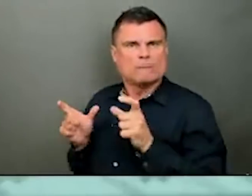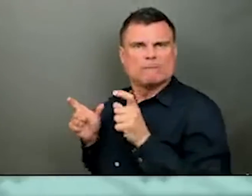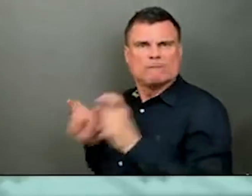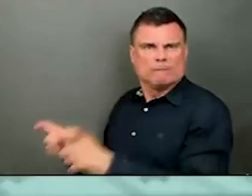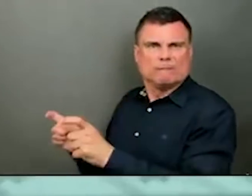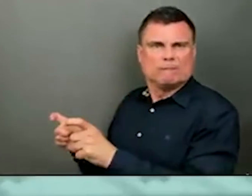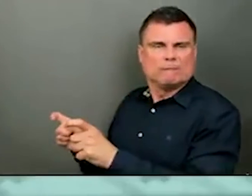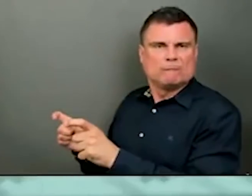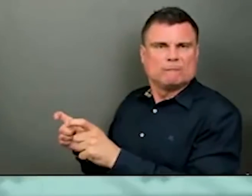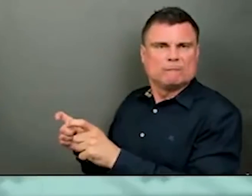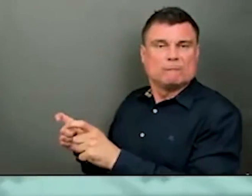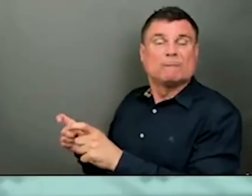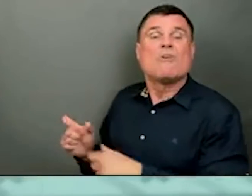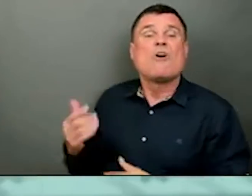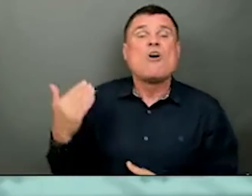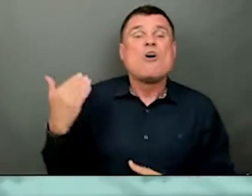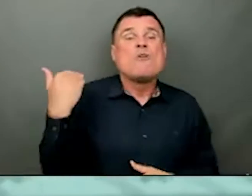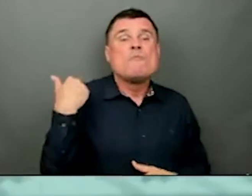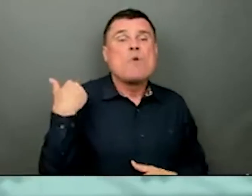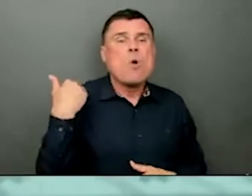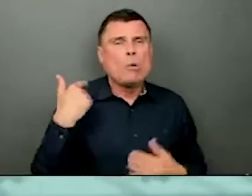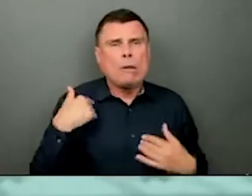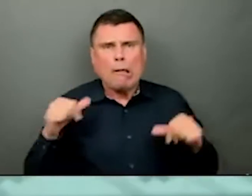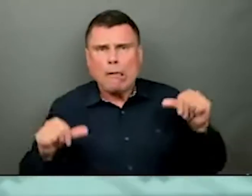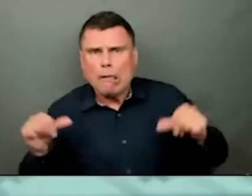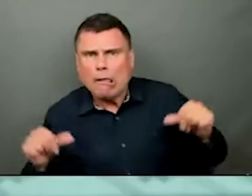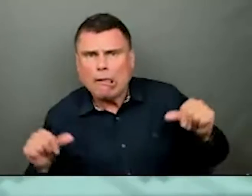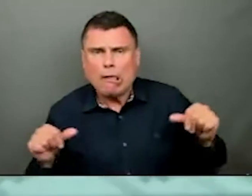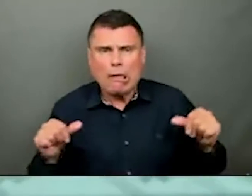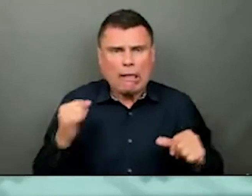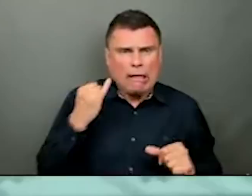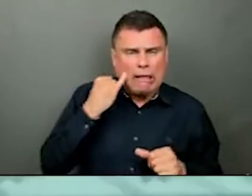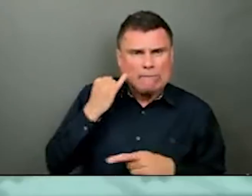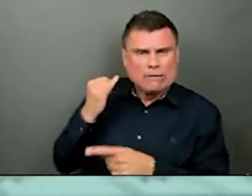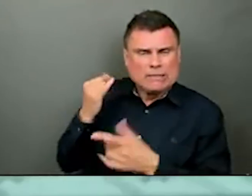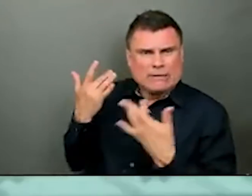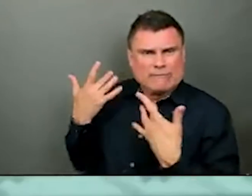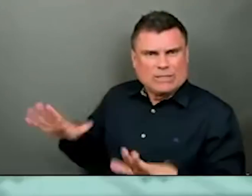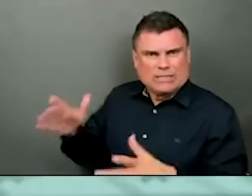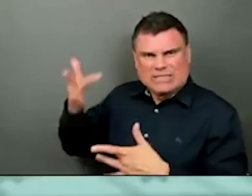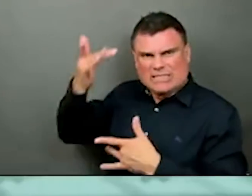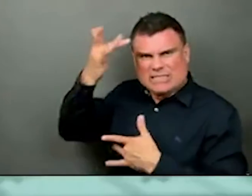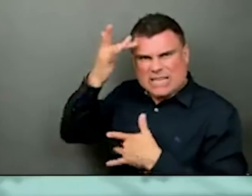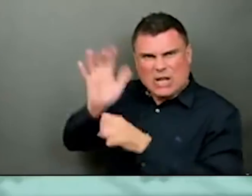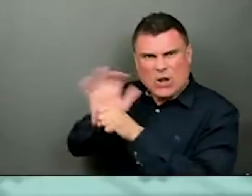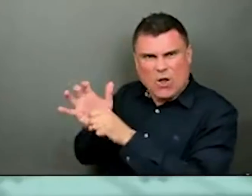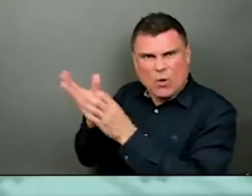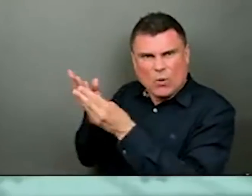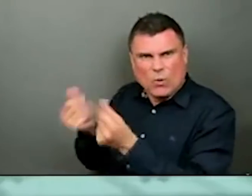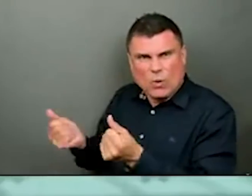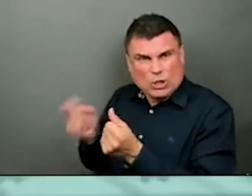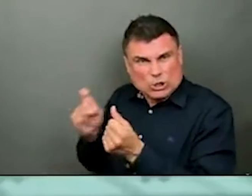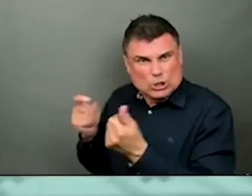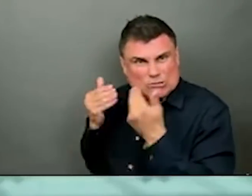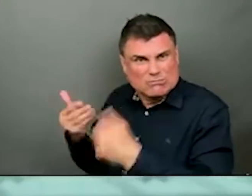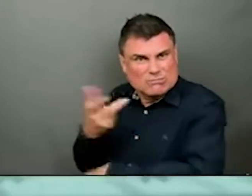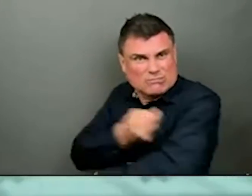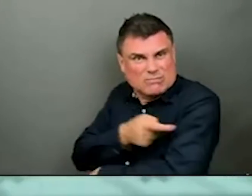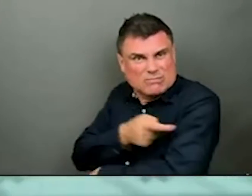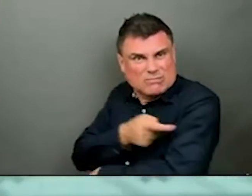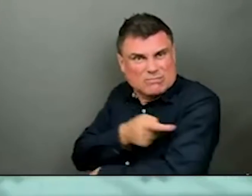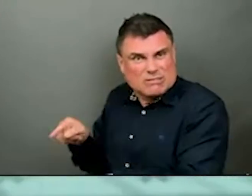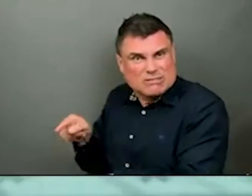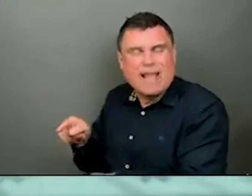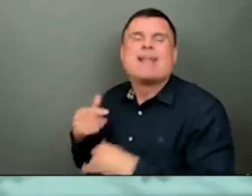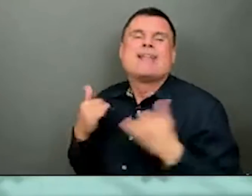that we continue to look at, and how we look at that is by following the vaccine effectiveness over time.